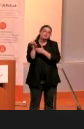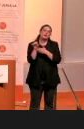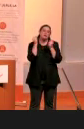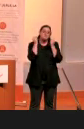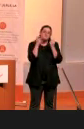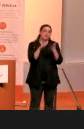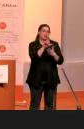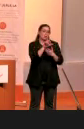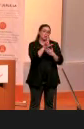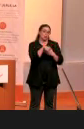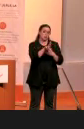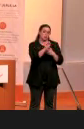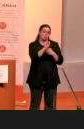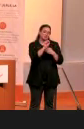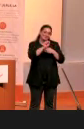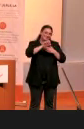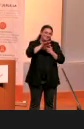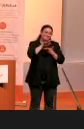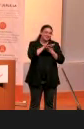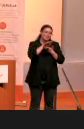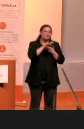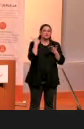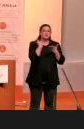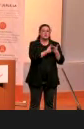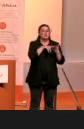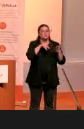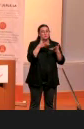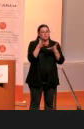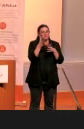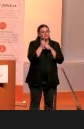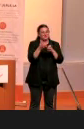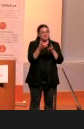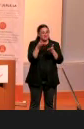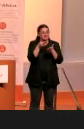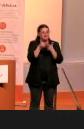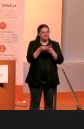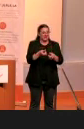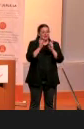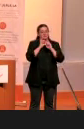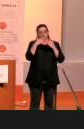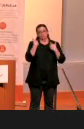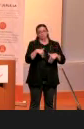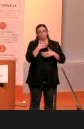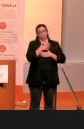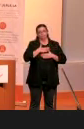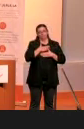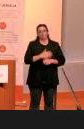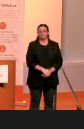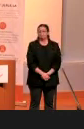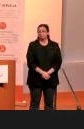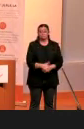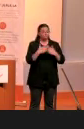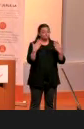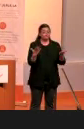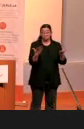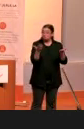the lupus institutes have given us funding for some of our work too. So we really appreciate all of that. And with that, I